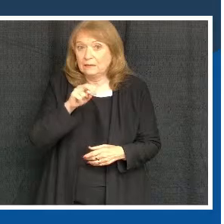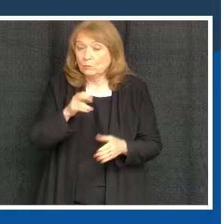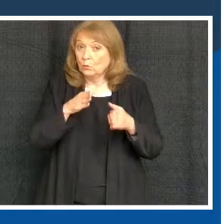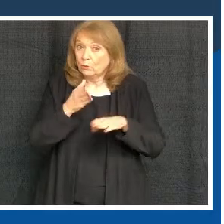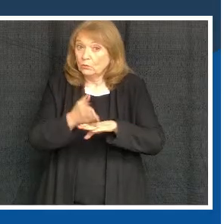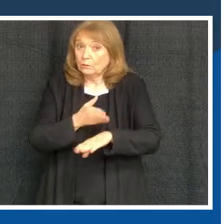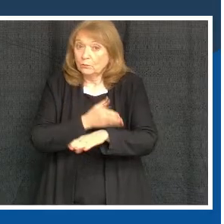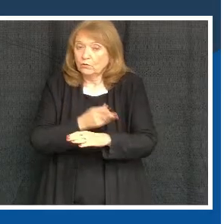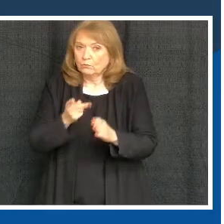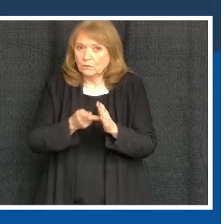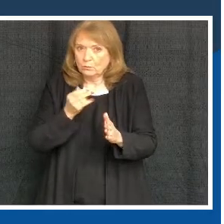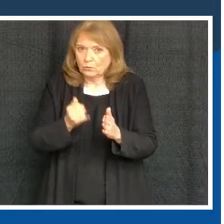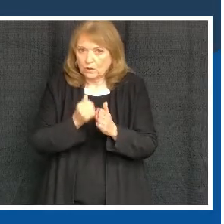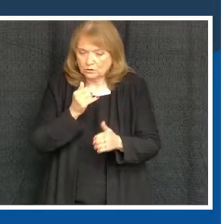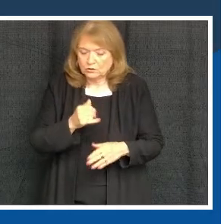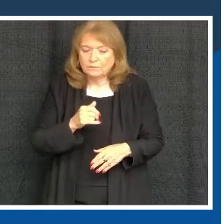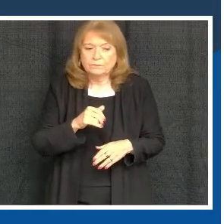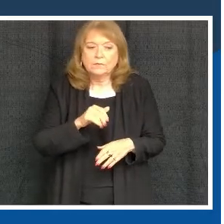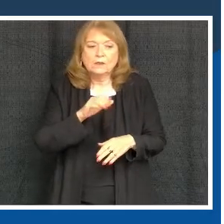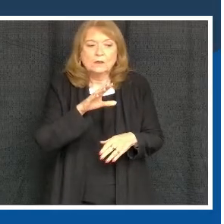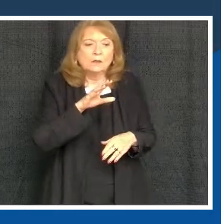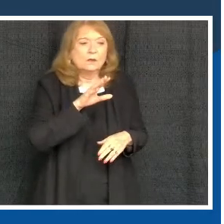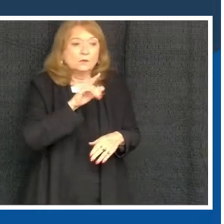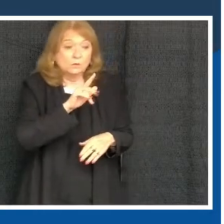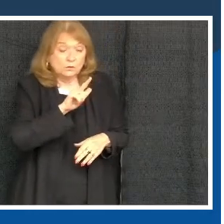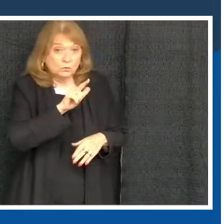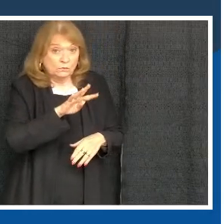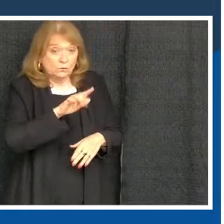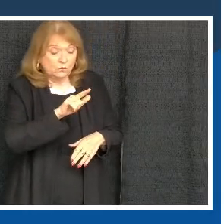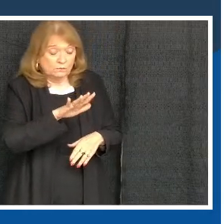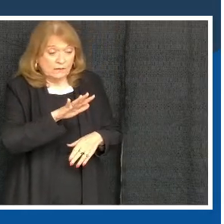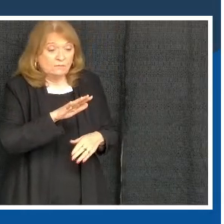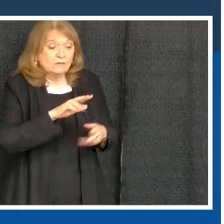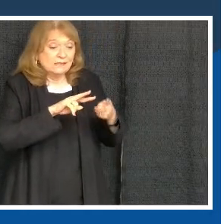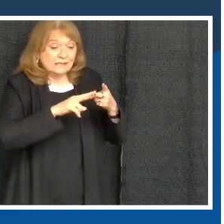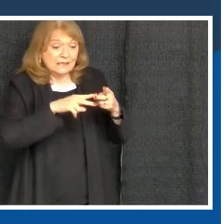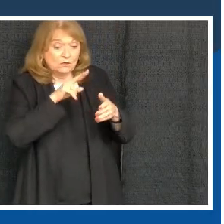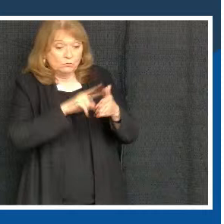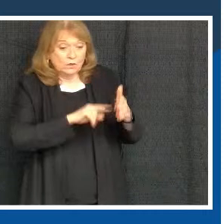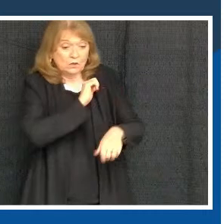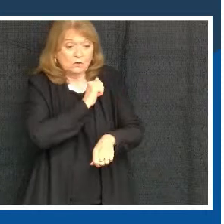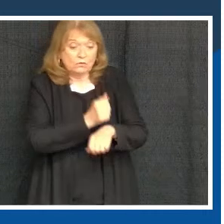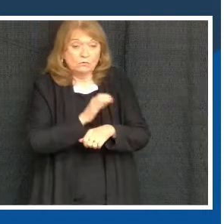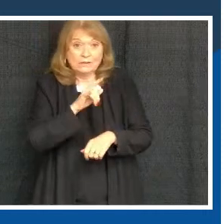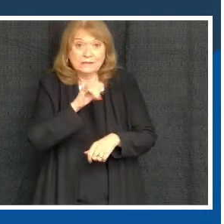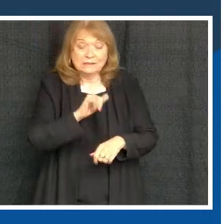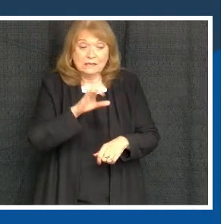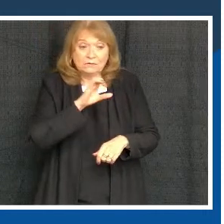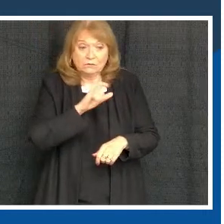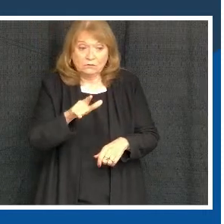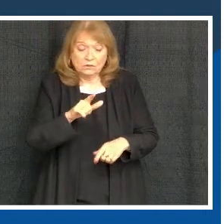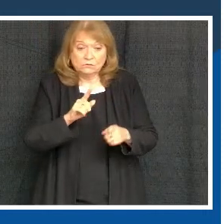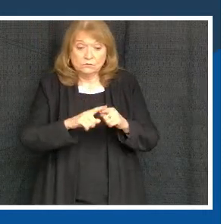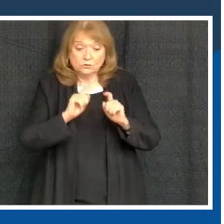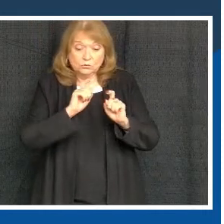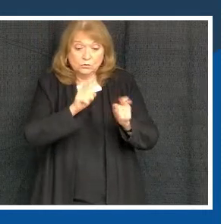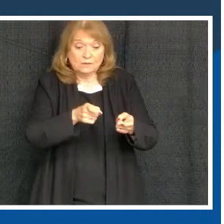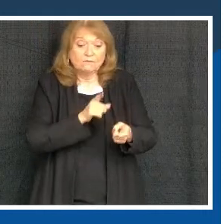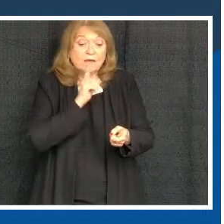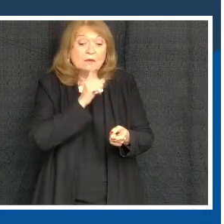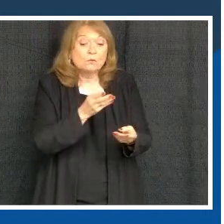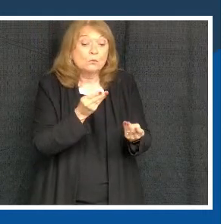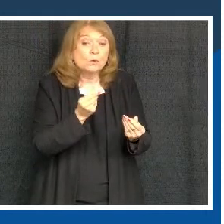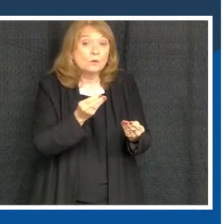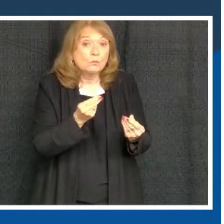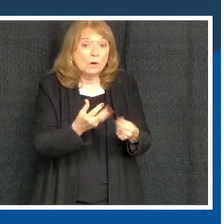Ordinance 63, 2024-25, second reading. An ordinance authorizing the City of Clarksville to convey real property contained within